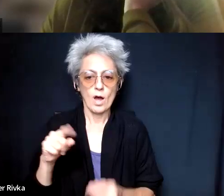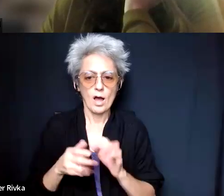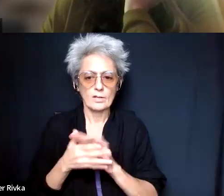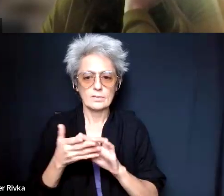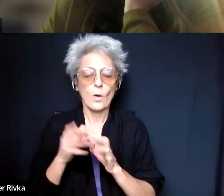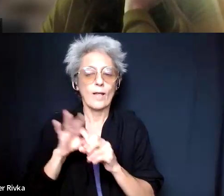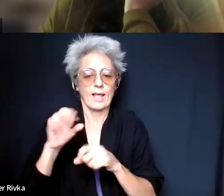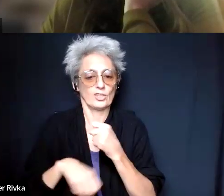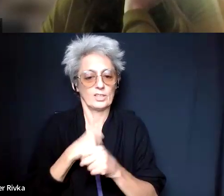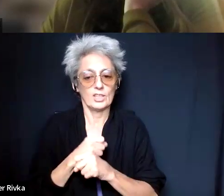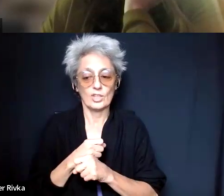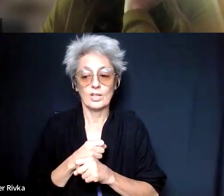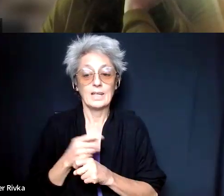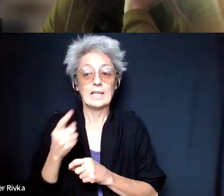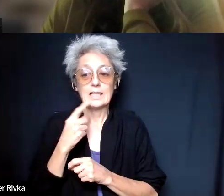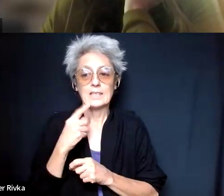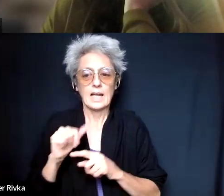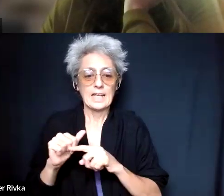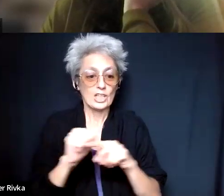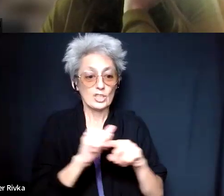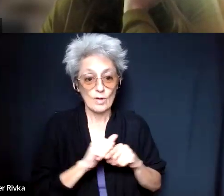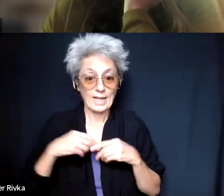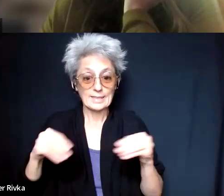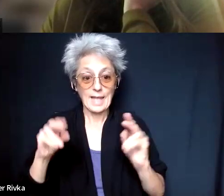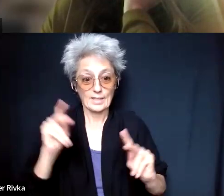his salespeople that you will hear no.